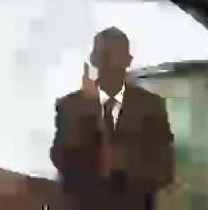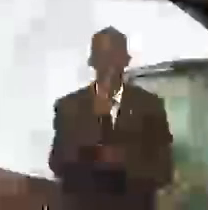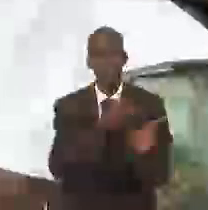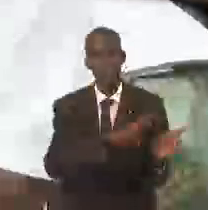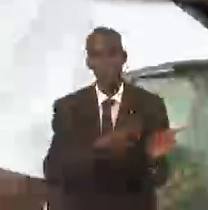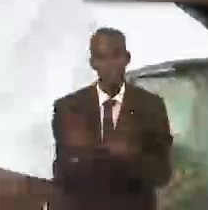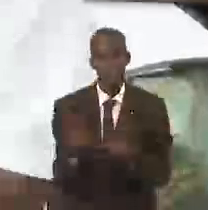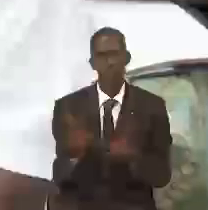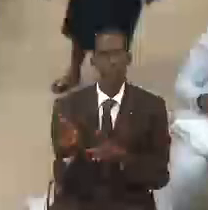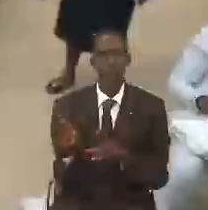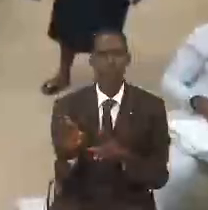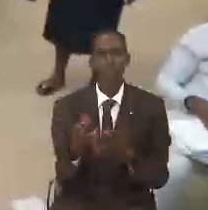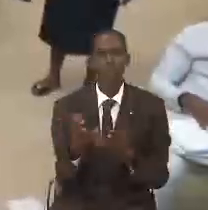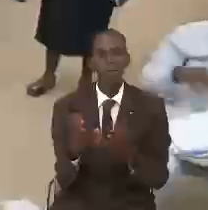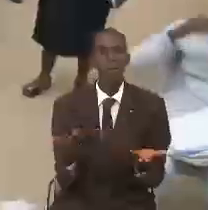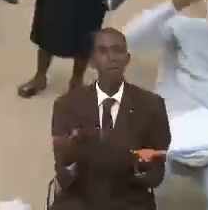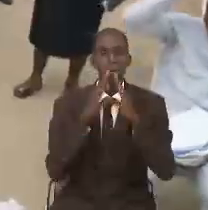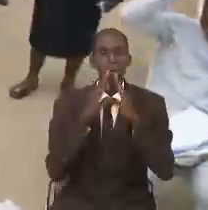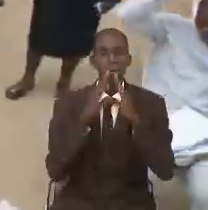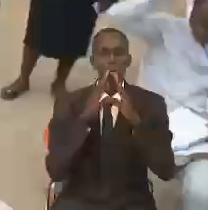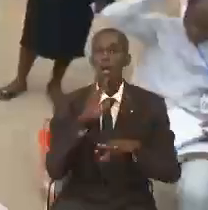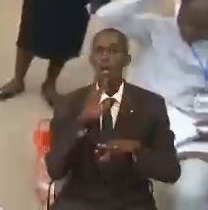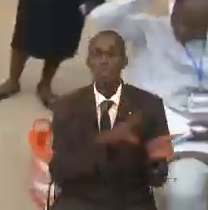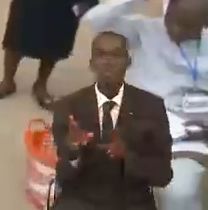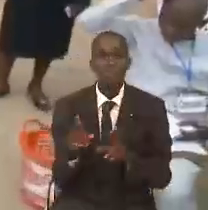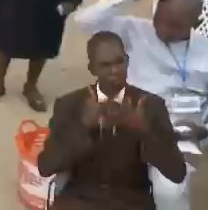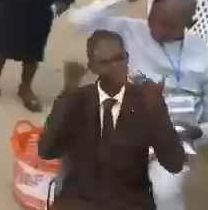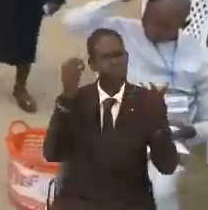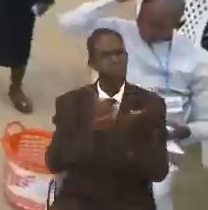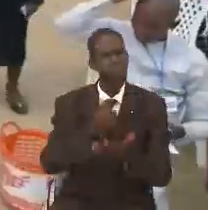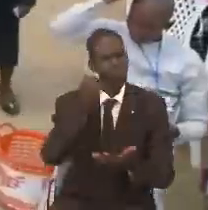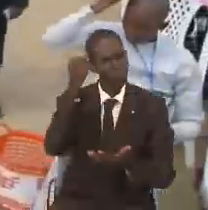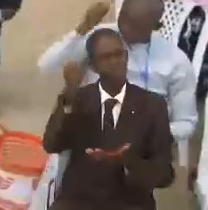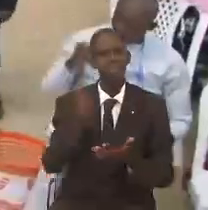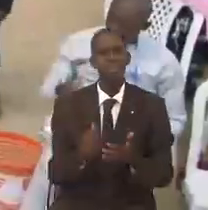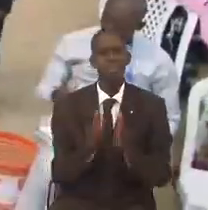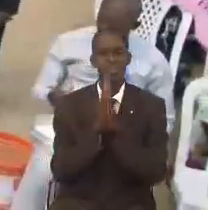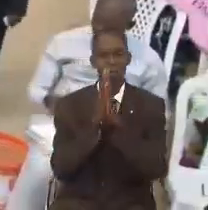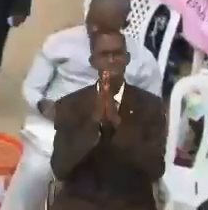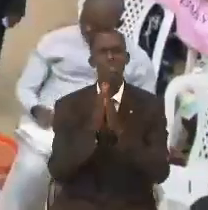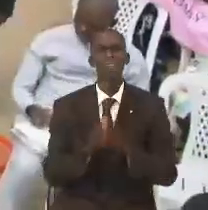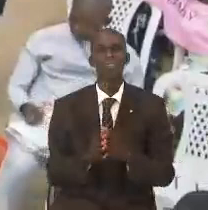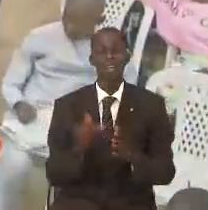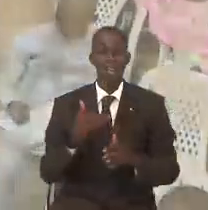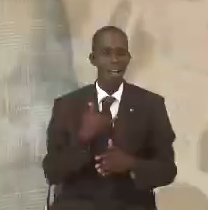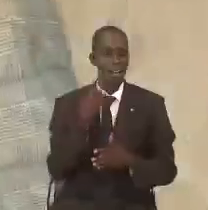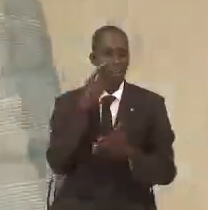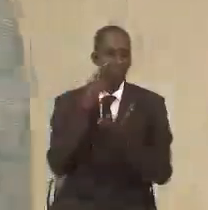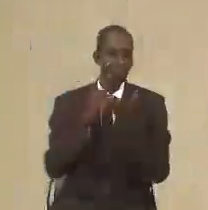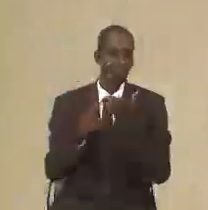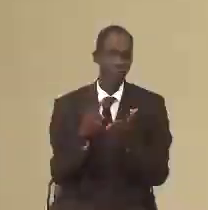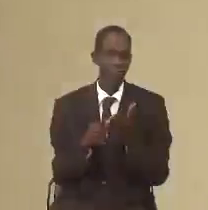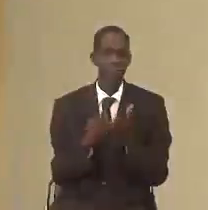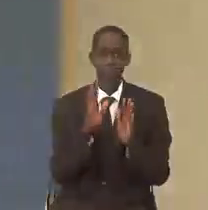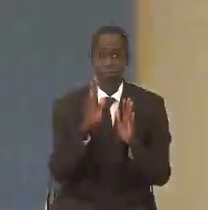The church doesn't want to be ready. Why are you not saying amen? You know what I discovered sometimes? Now, please pay